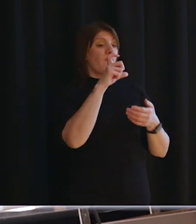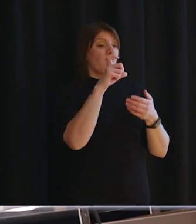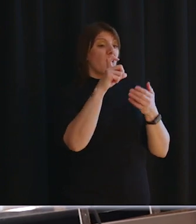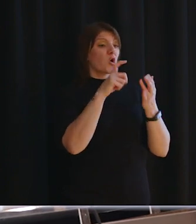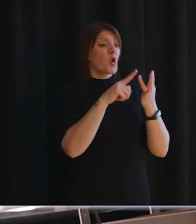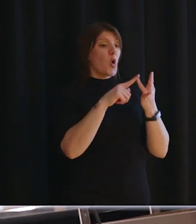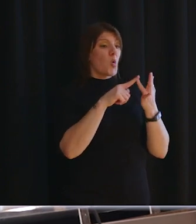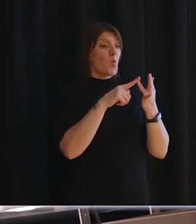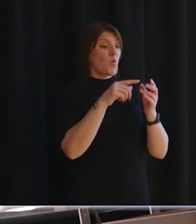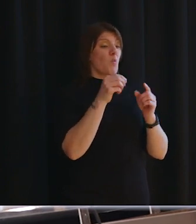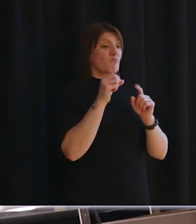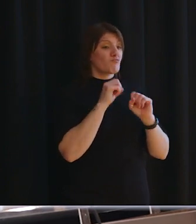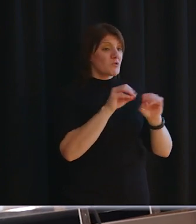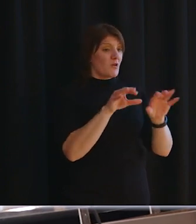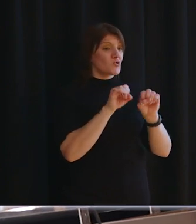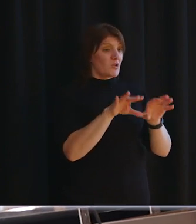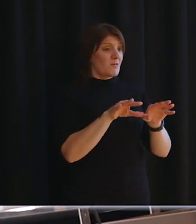rapport.